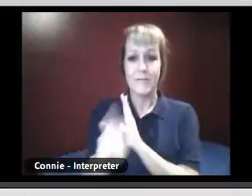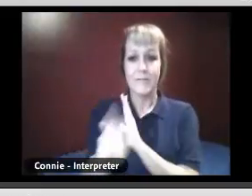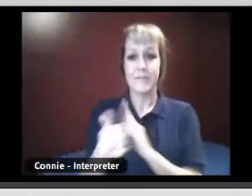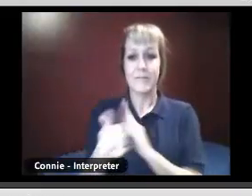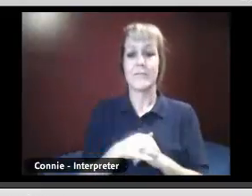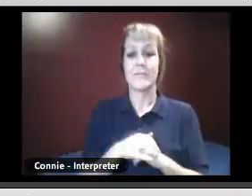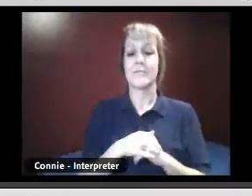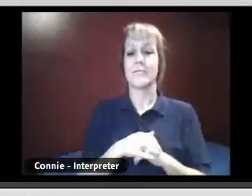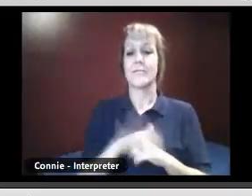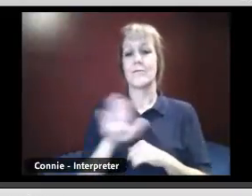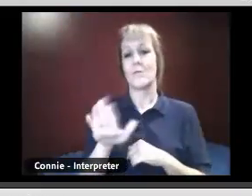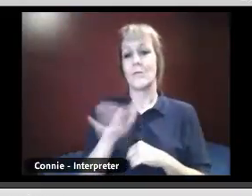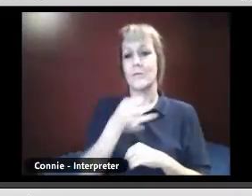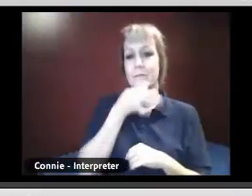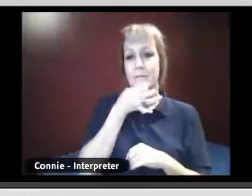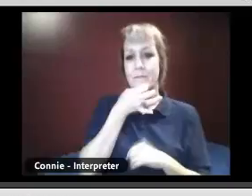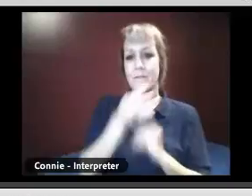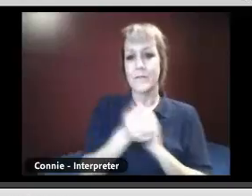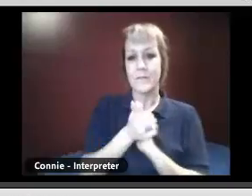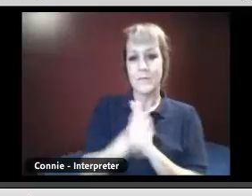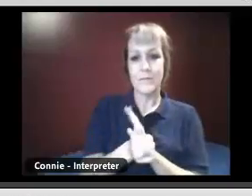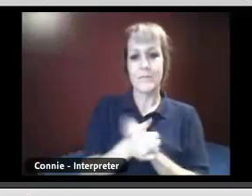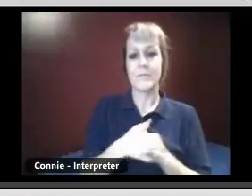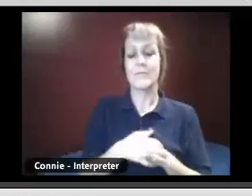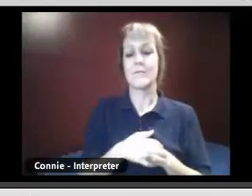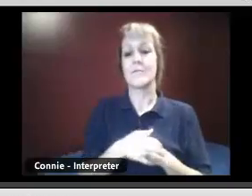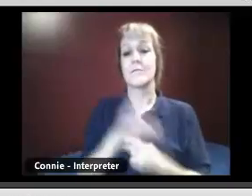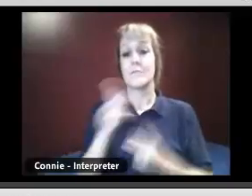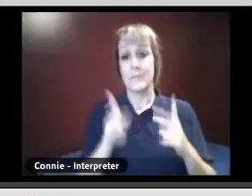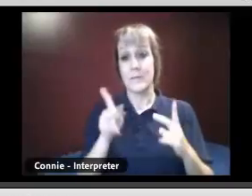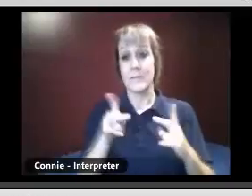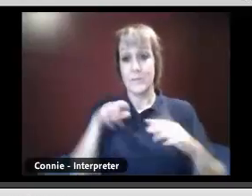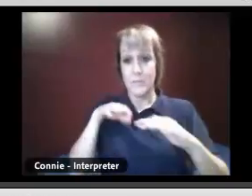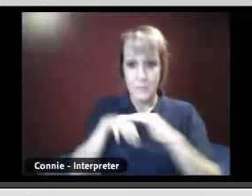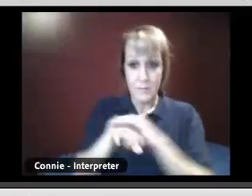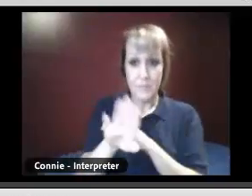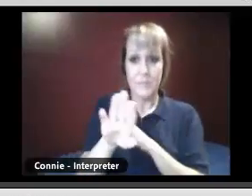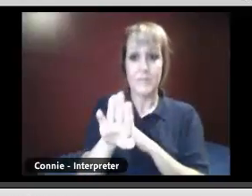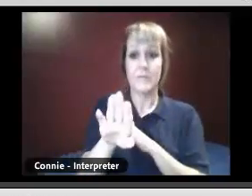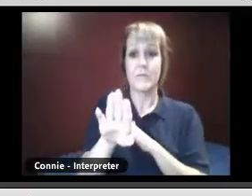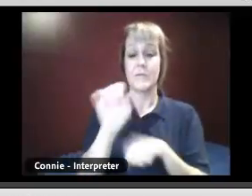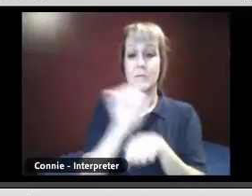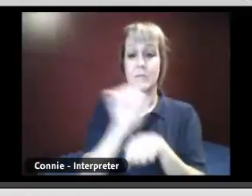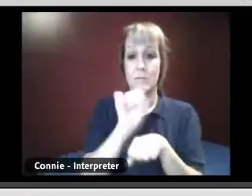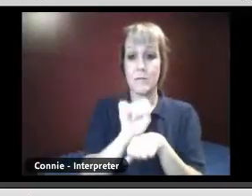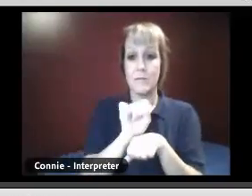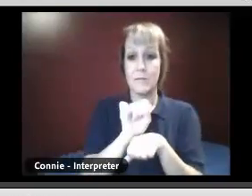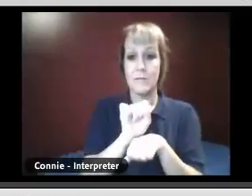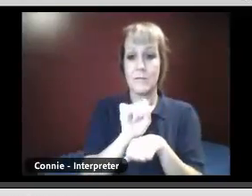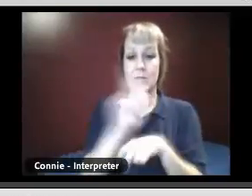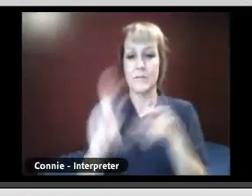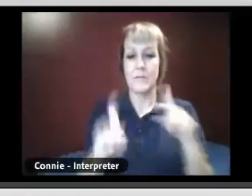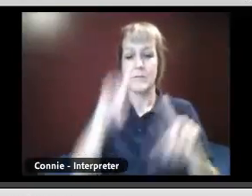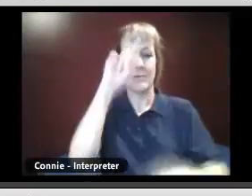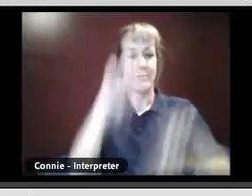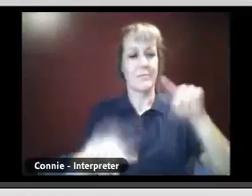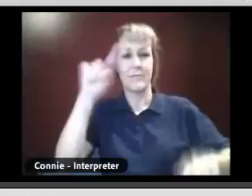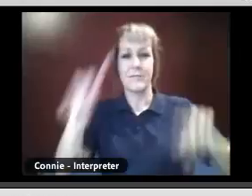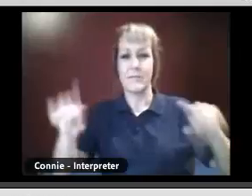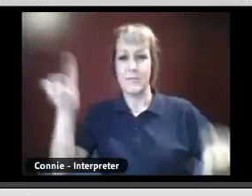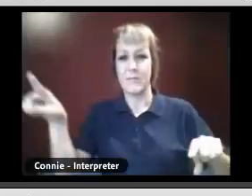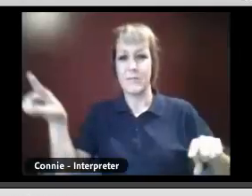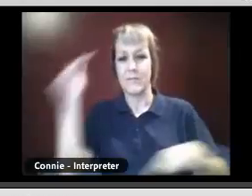their expertise. So there is, as people walk in the door, there is such diversity as to what people bring along with them.